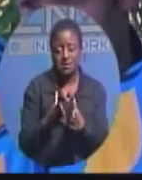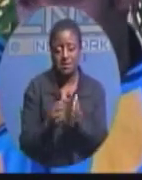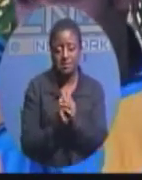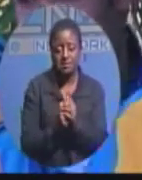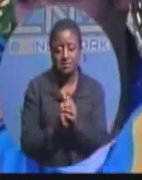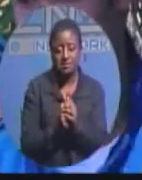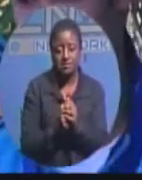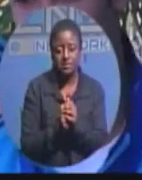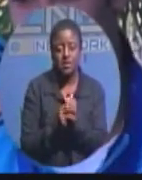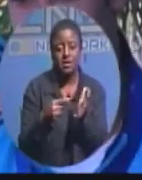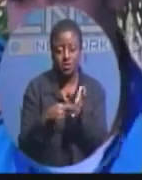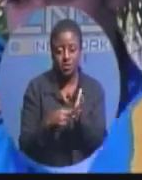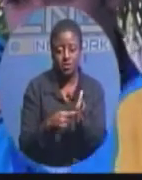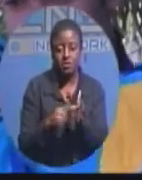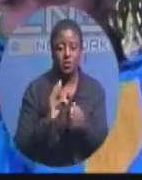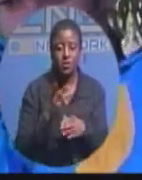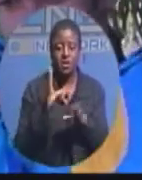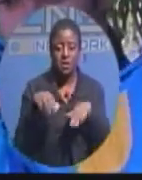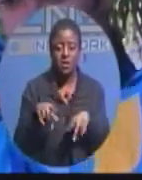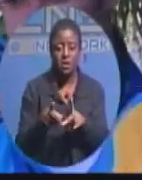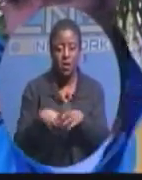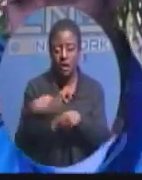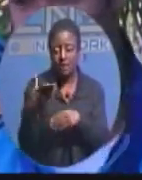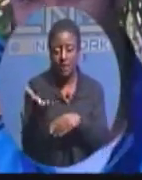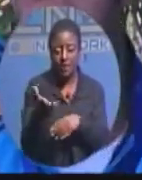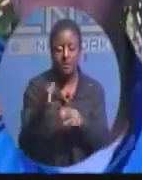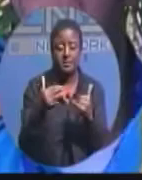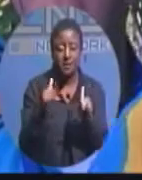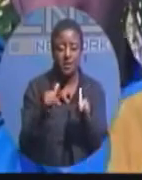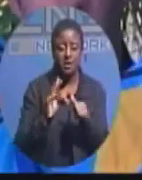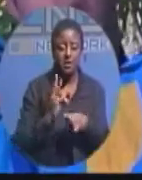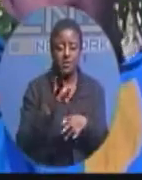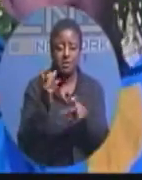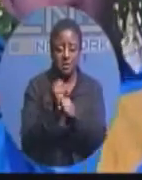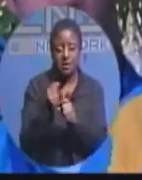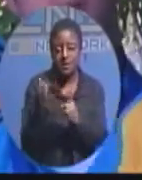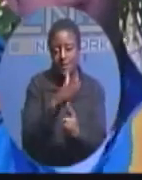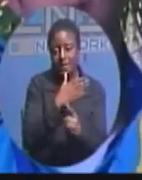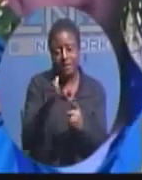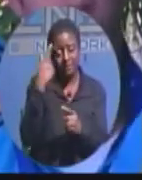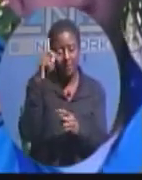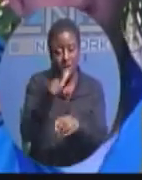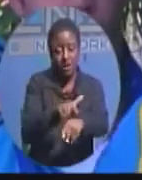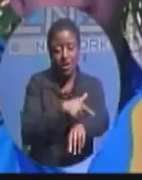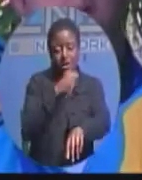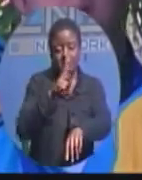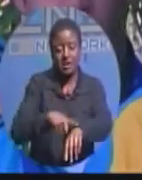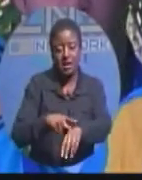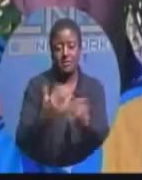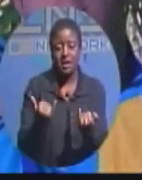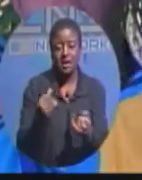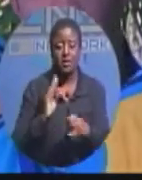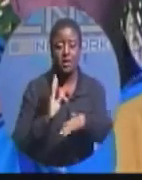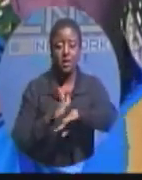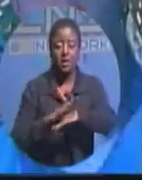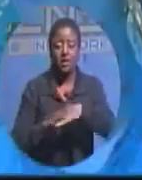that, you know, we can go out there and play. We've been taking a beating for a long time, and now we're on top, and it's where we want to